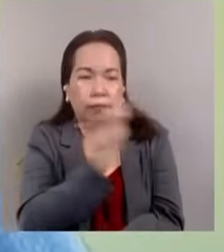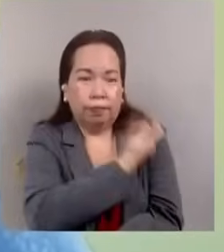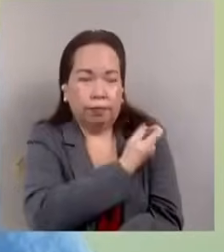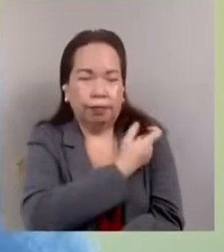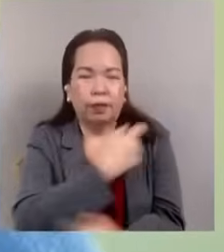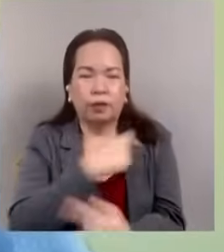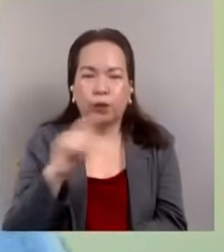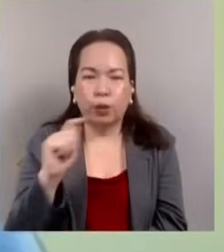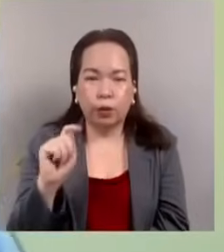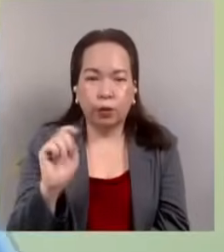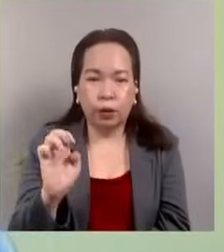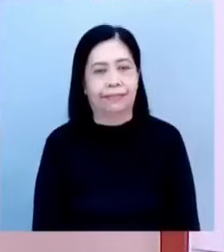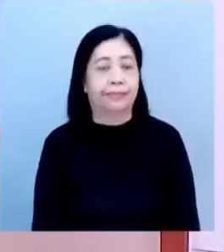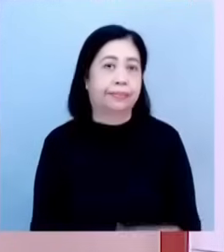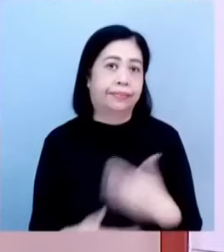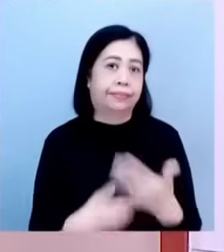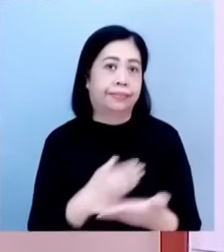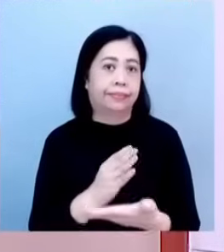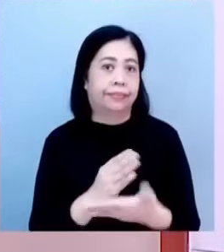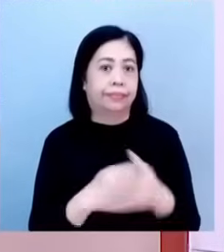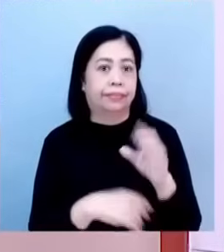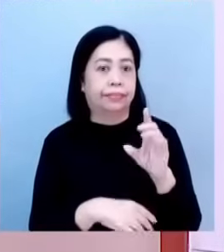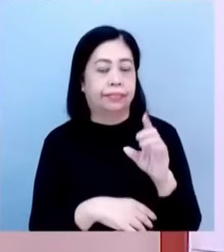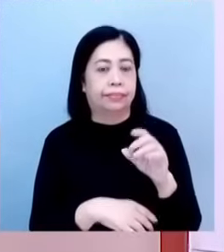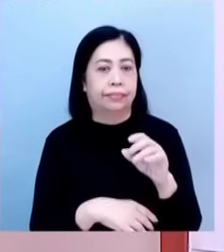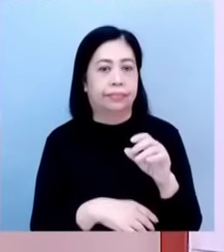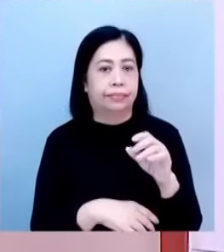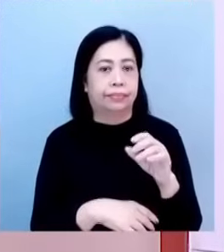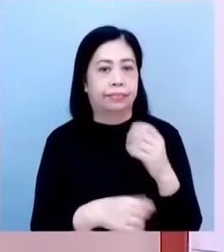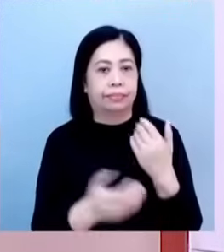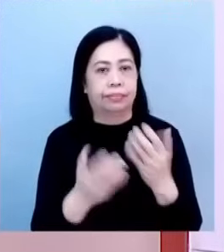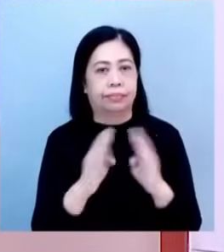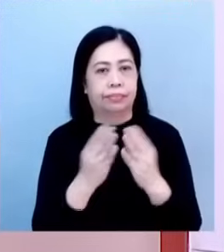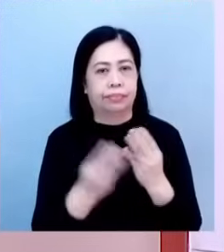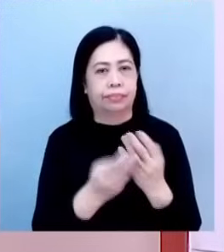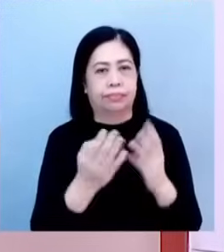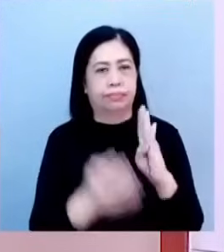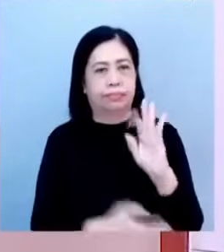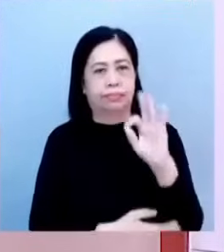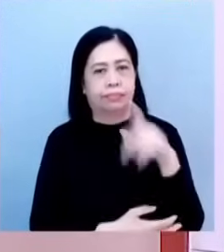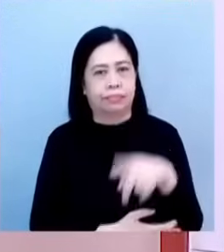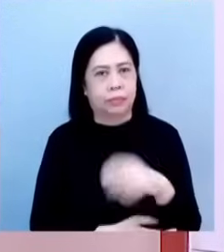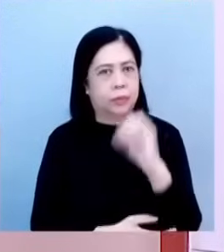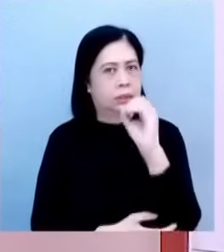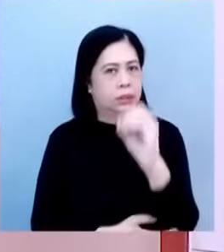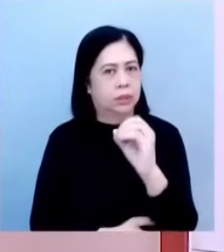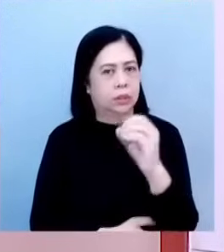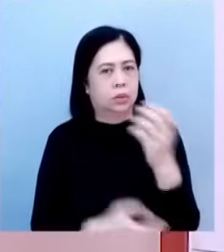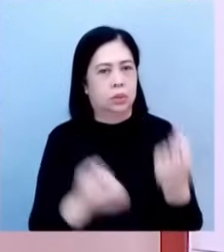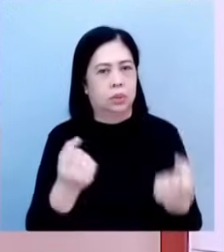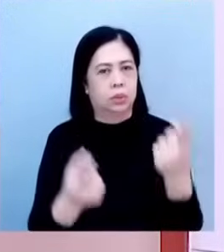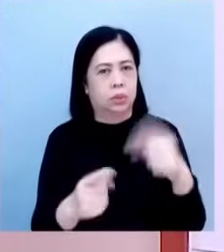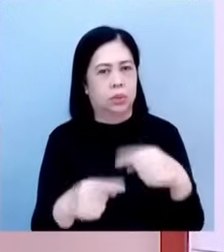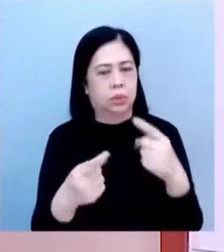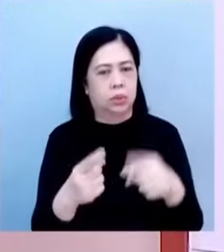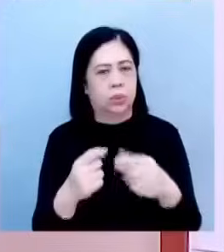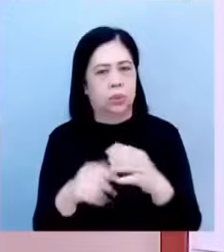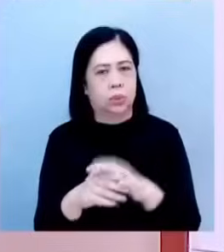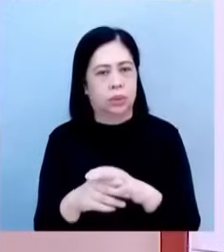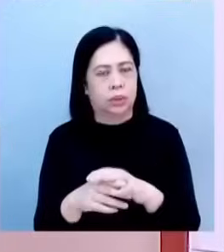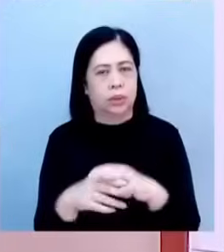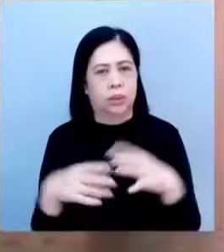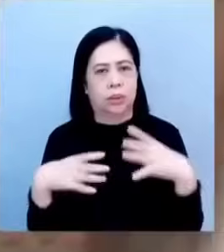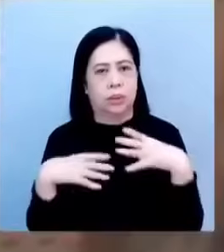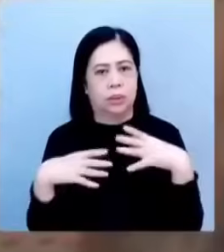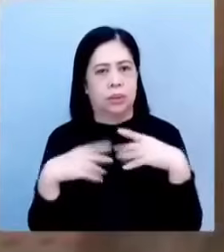tetanus vaccine. The Bureau of Fire Protection records 0 fire incidents related to firecrackers during the holiday season. This